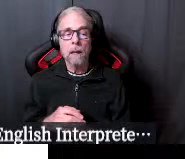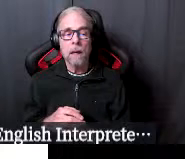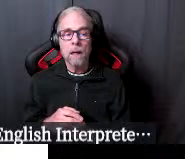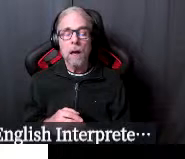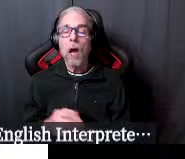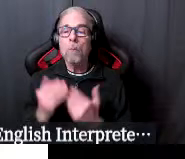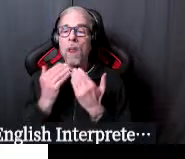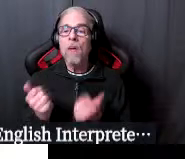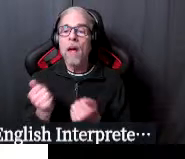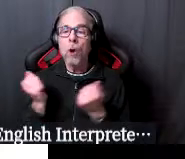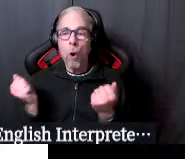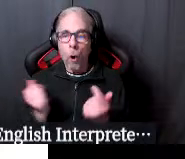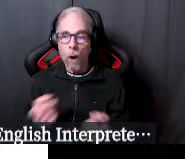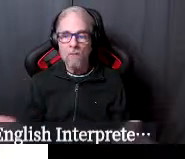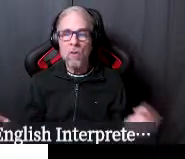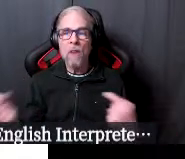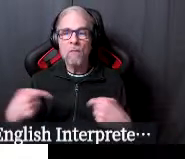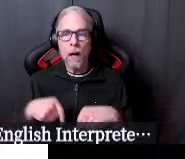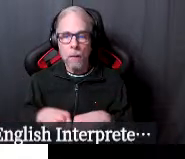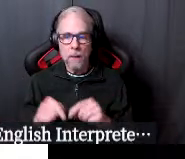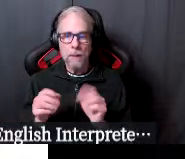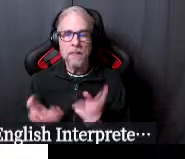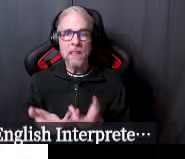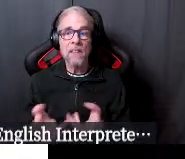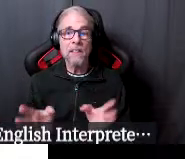thank all of you for coming. Thank you for